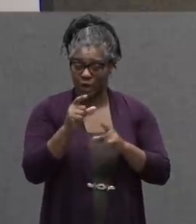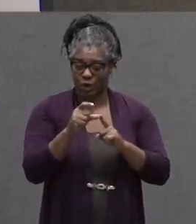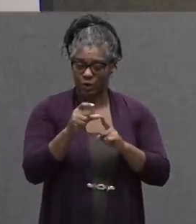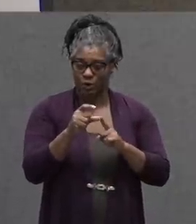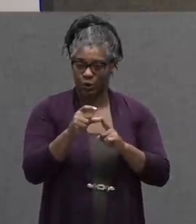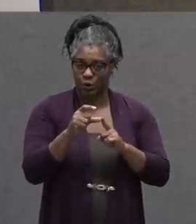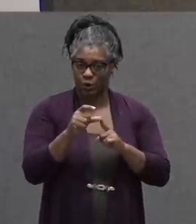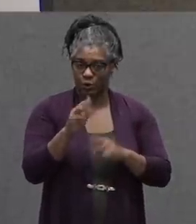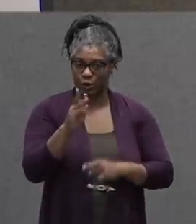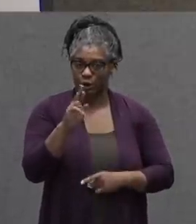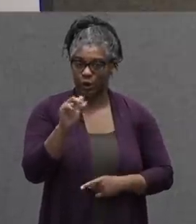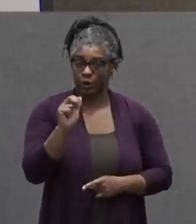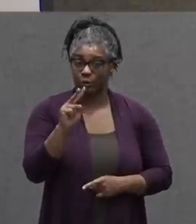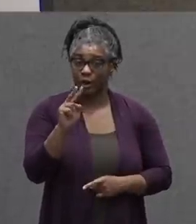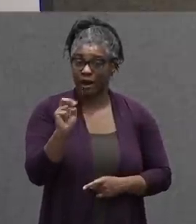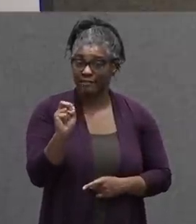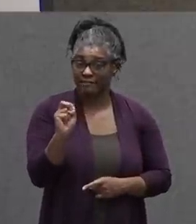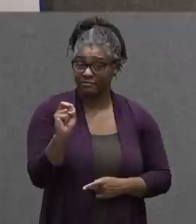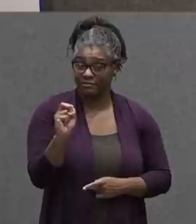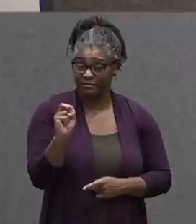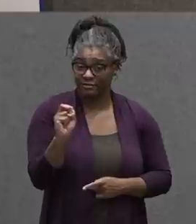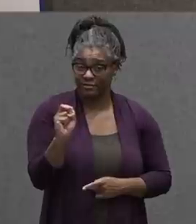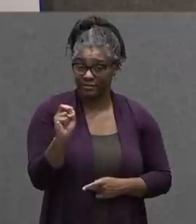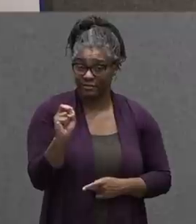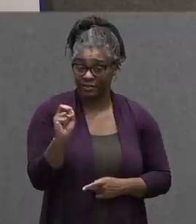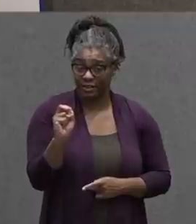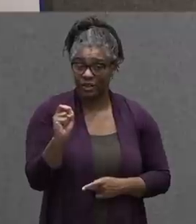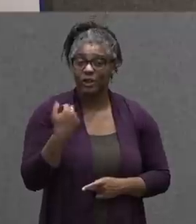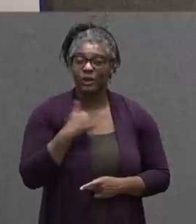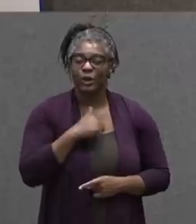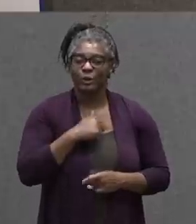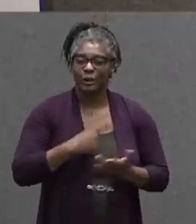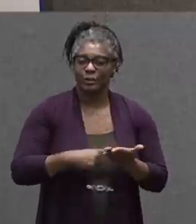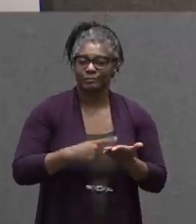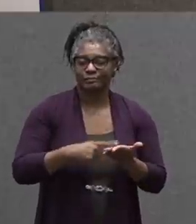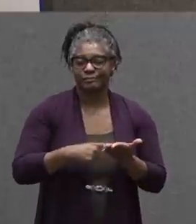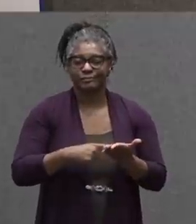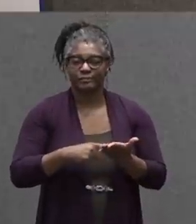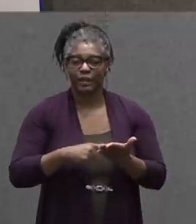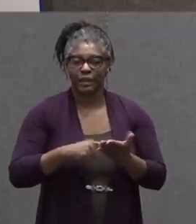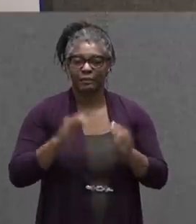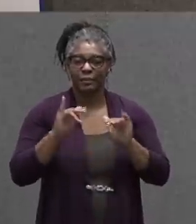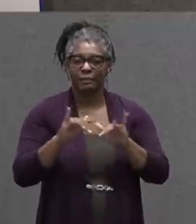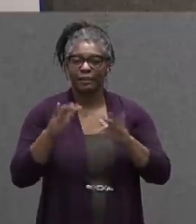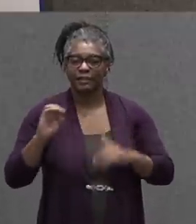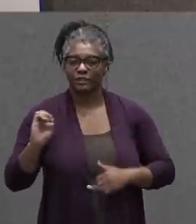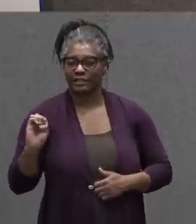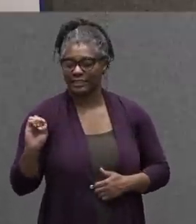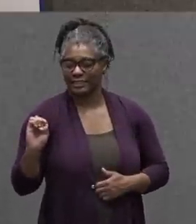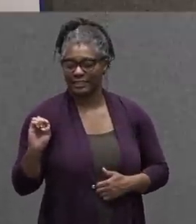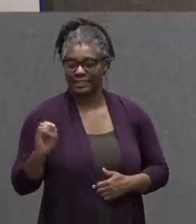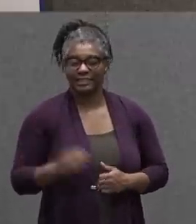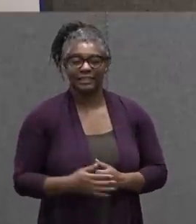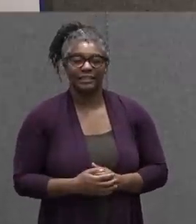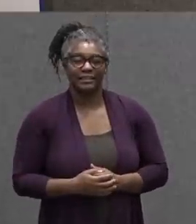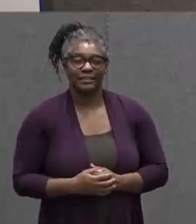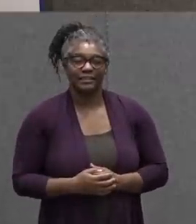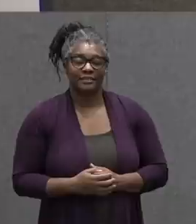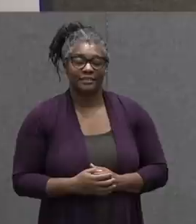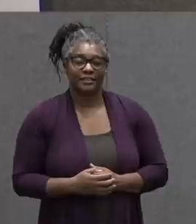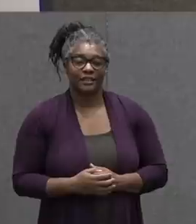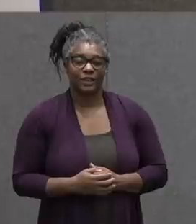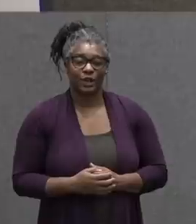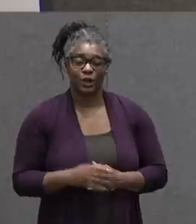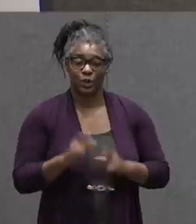our markings when we were talking about magic E. And remember, our word was brave. We